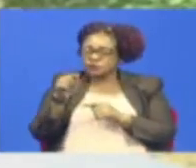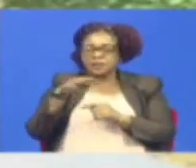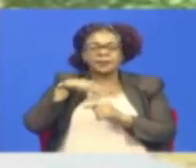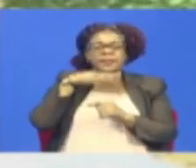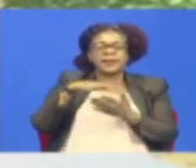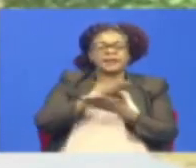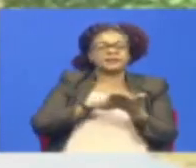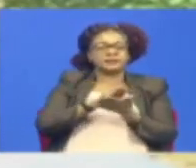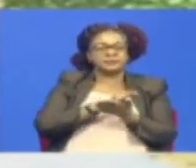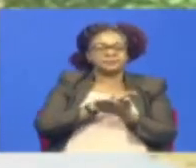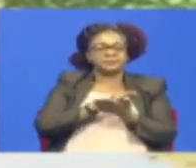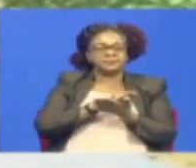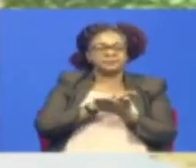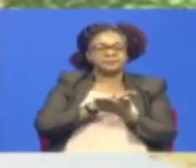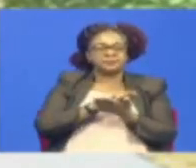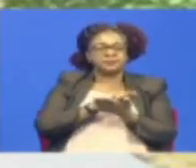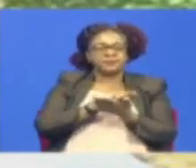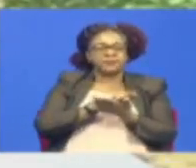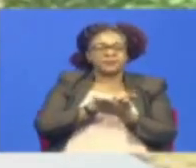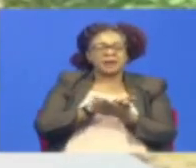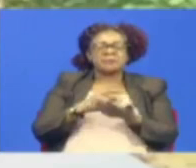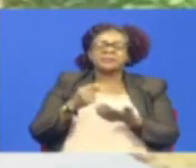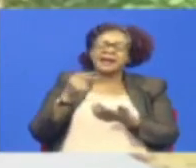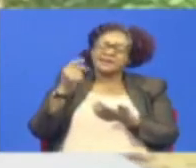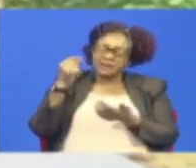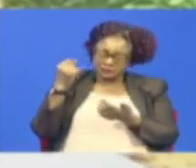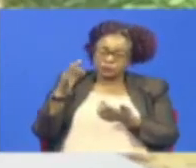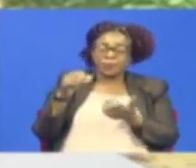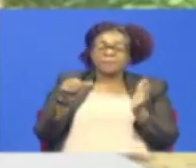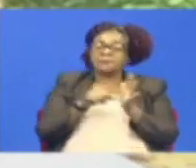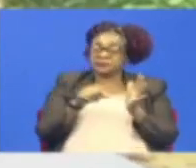been thriving on the miseries of the